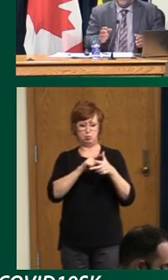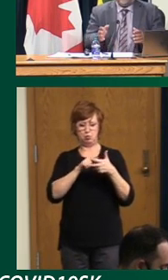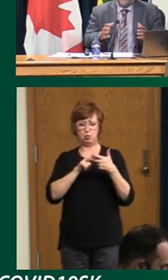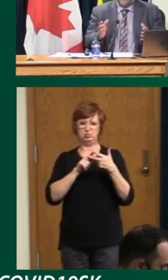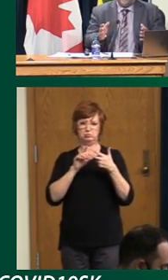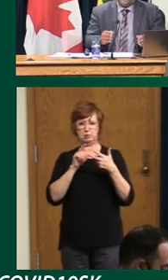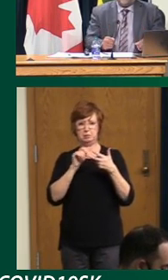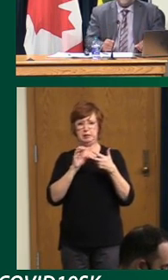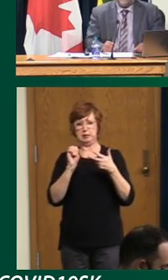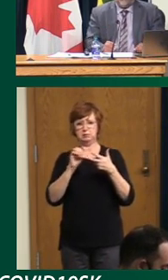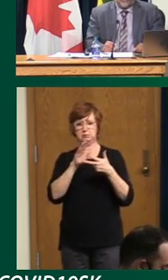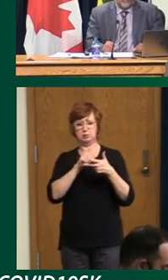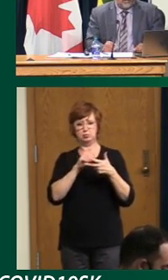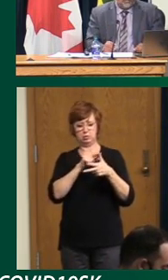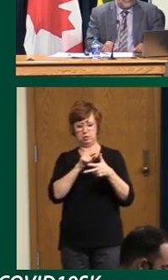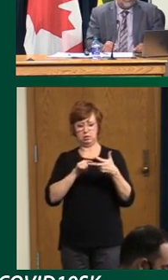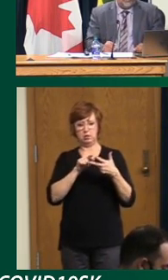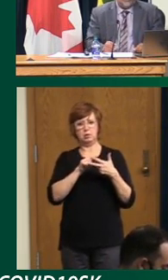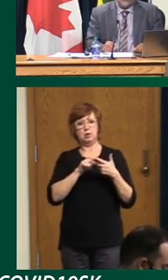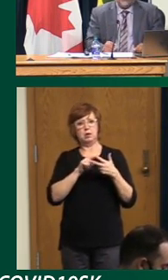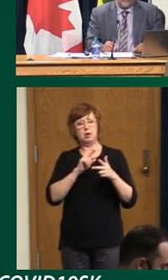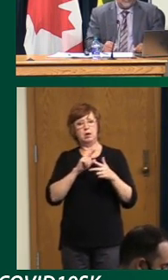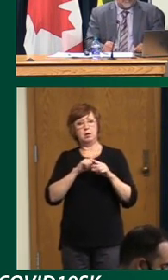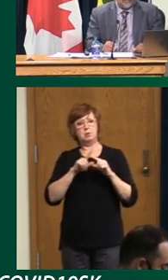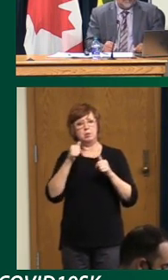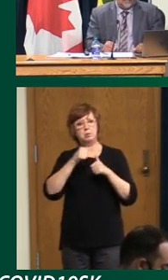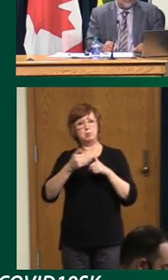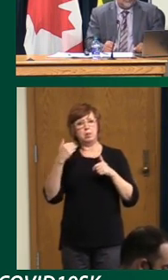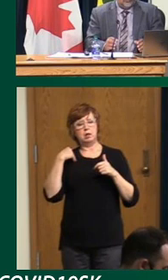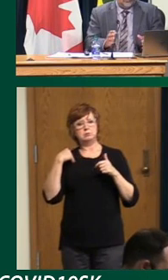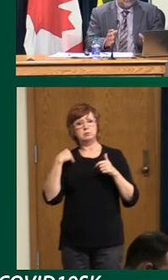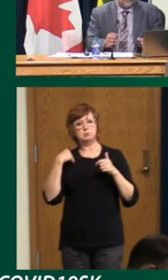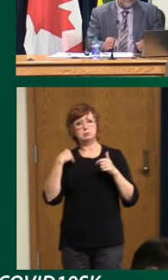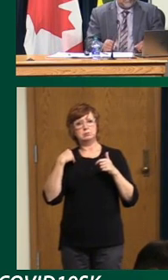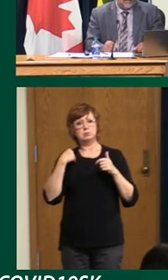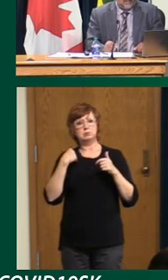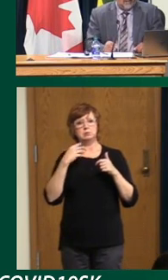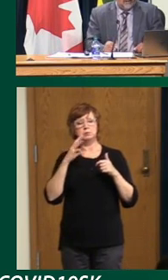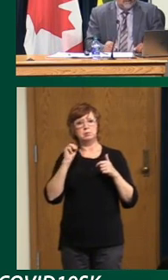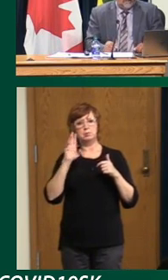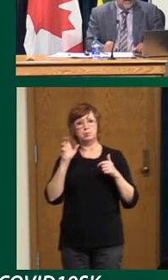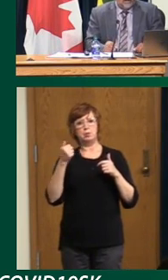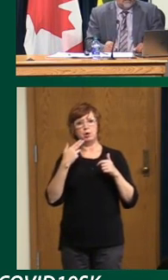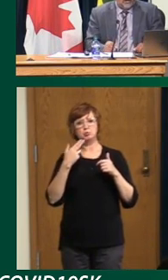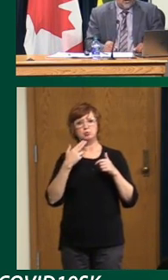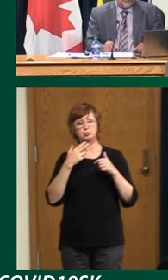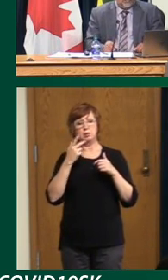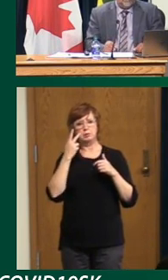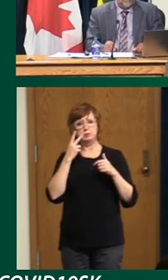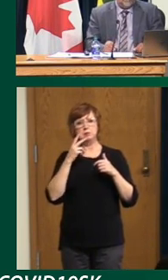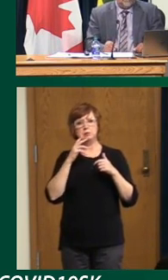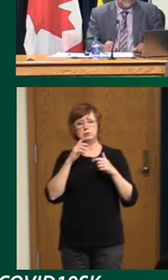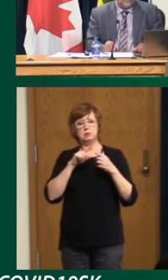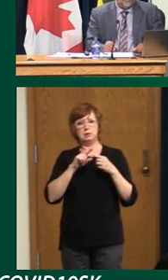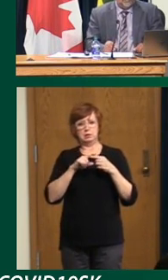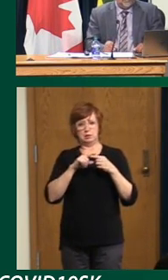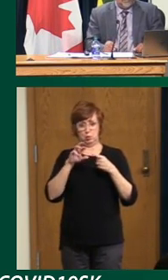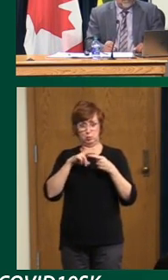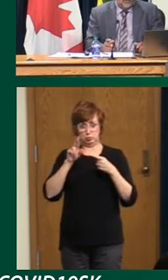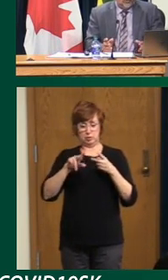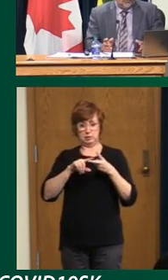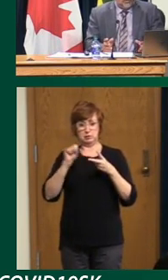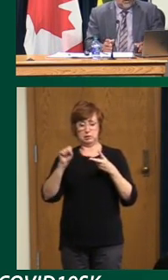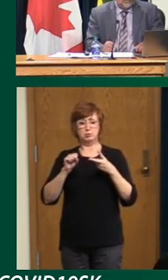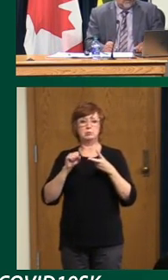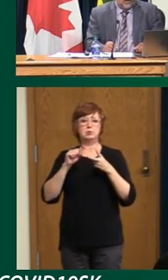then when we had international travel, the bulk of the travelers were from Regina and Saskatoon, so a bit of a spike there. But now we are seeing a sustained